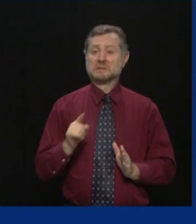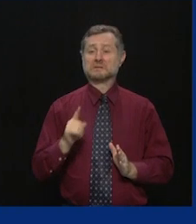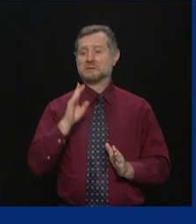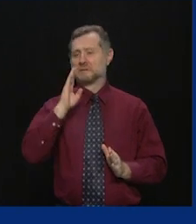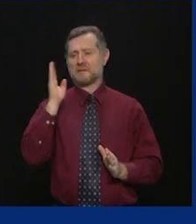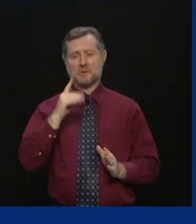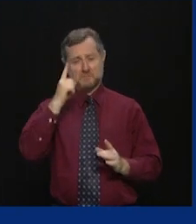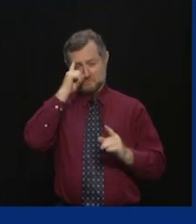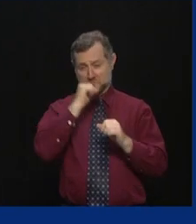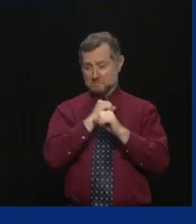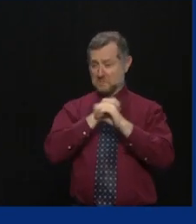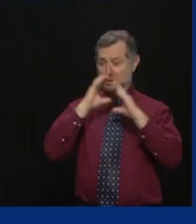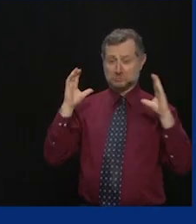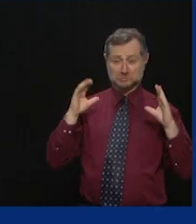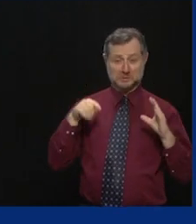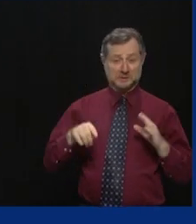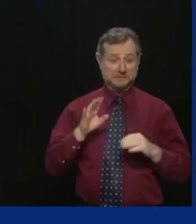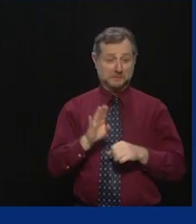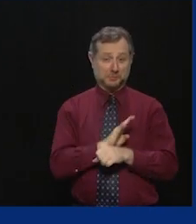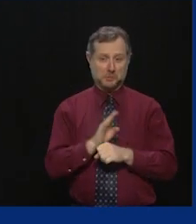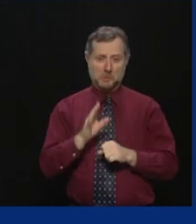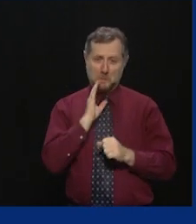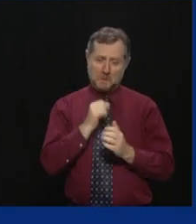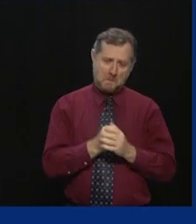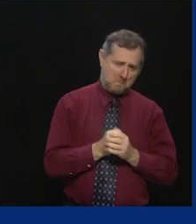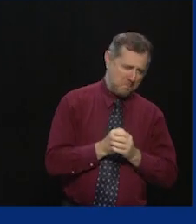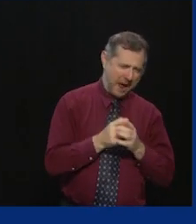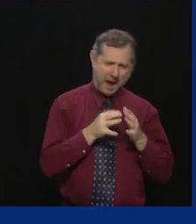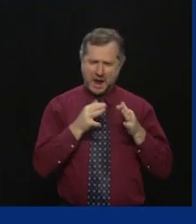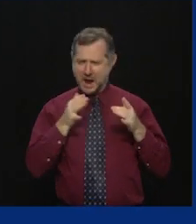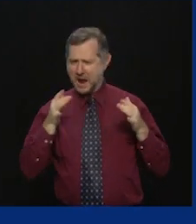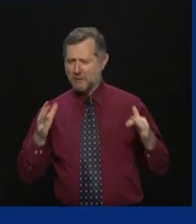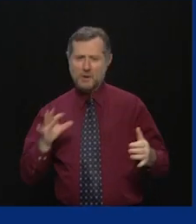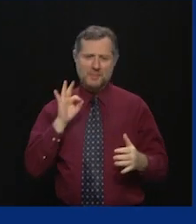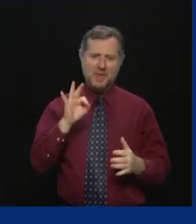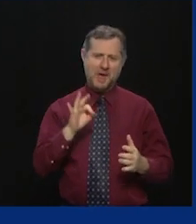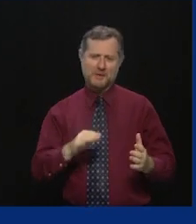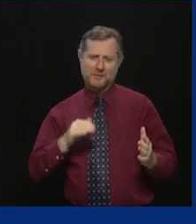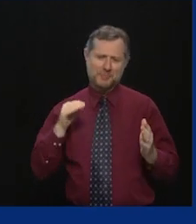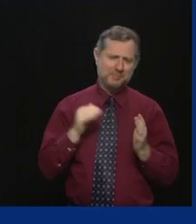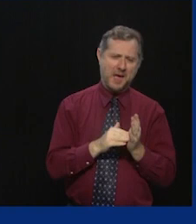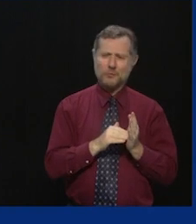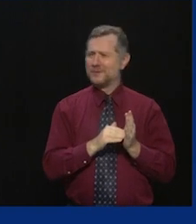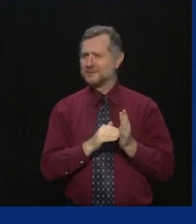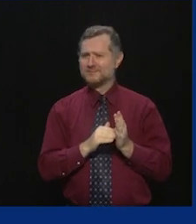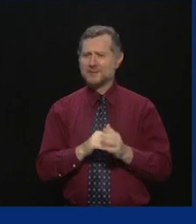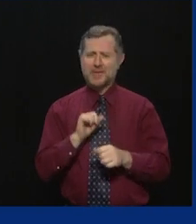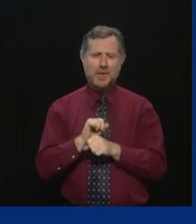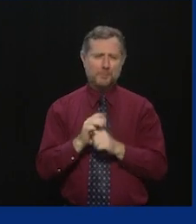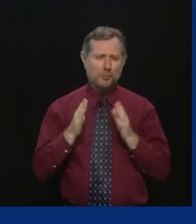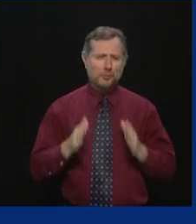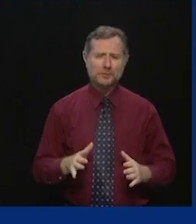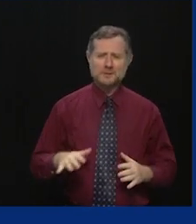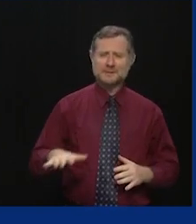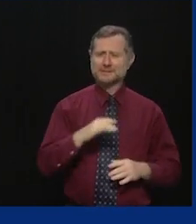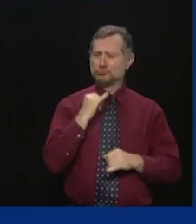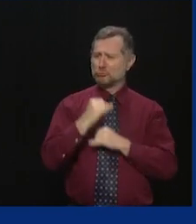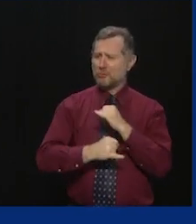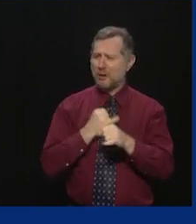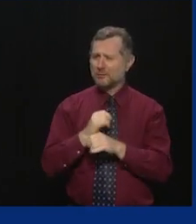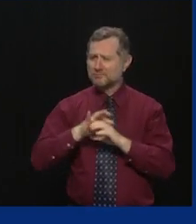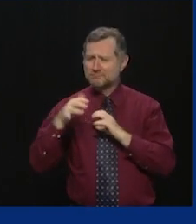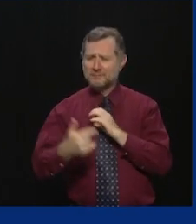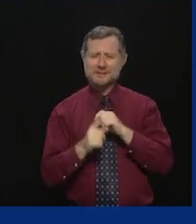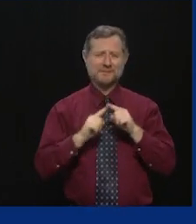a Fortune 500 company with 9,000 employees around the world in Mexico, New Zealand, Italy, and of course, here in New